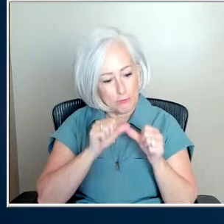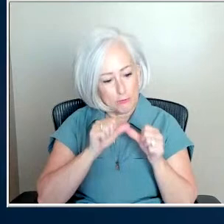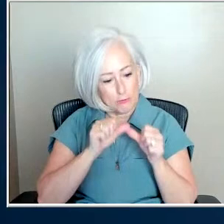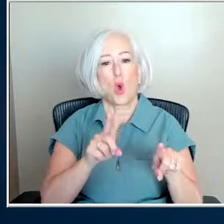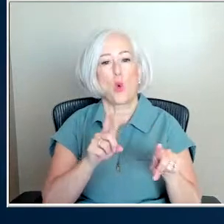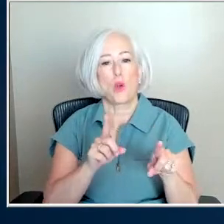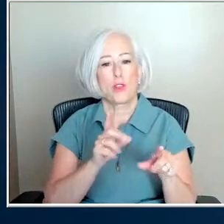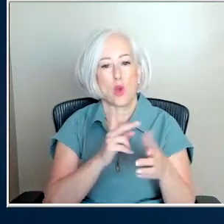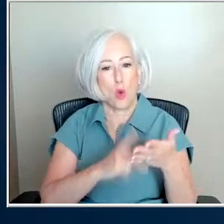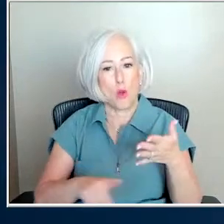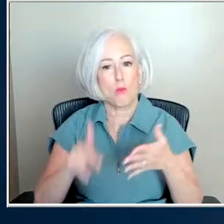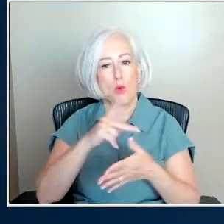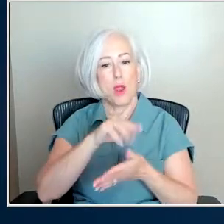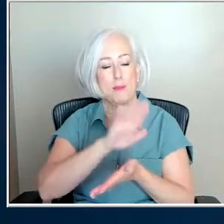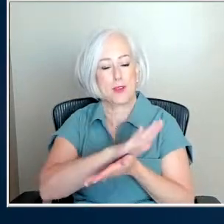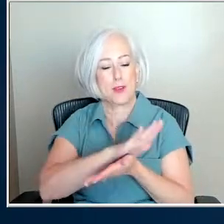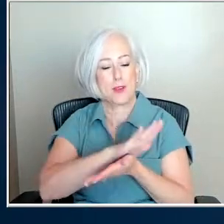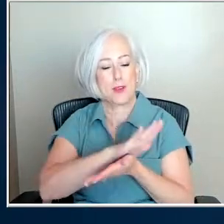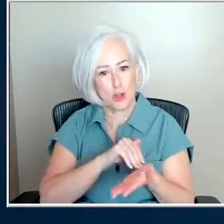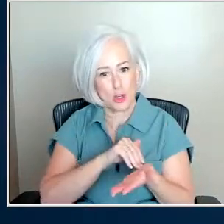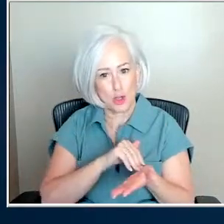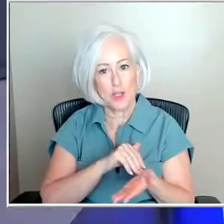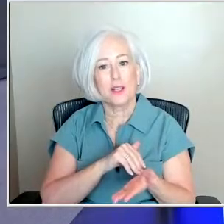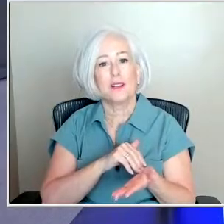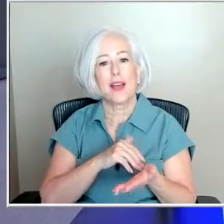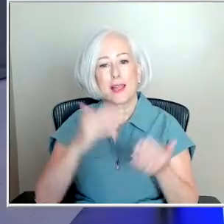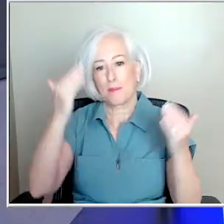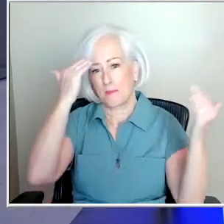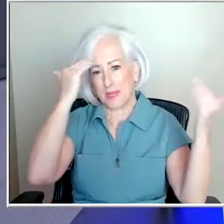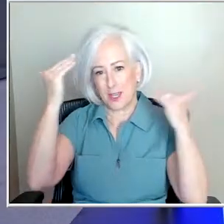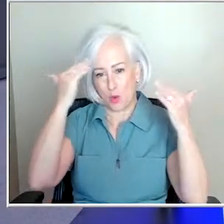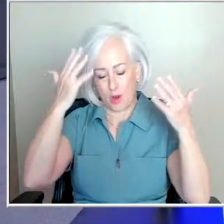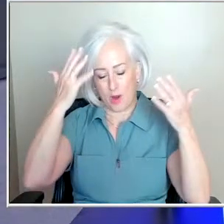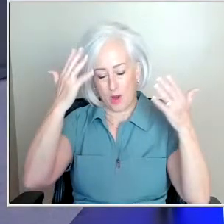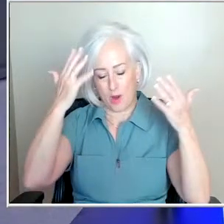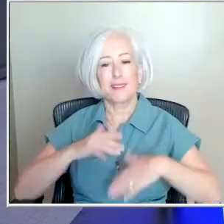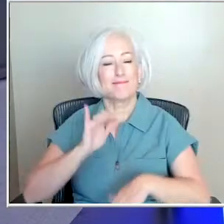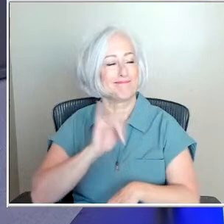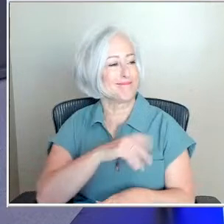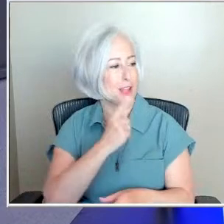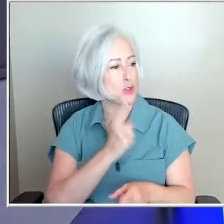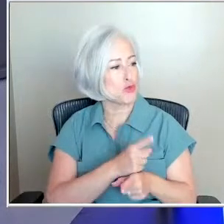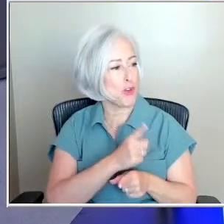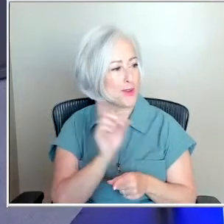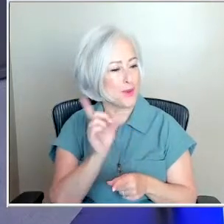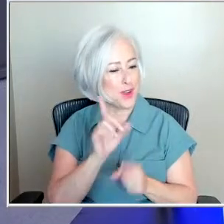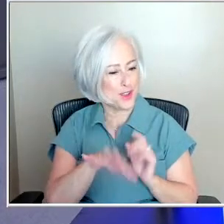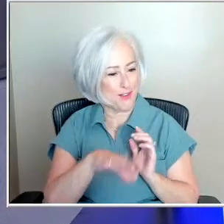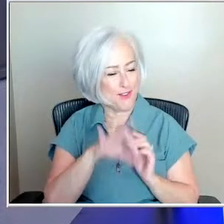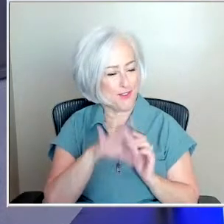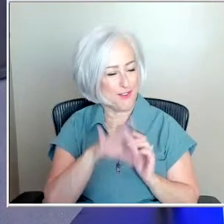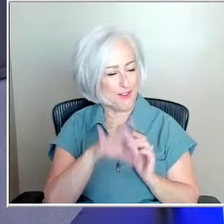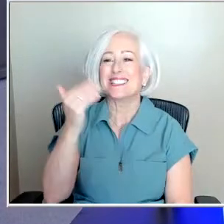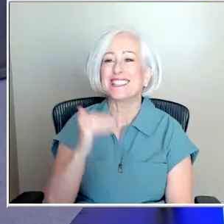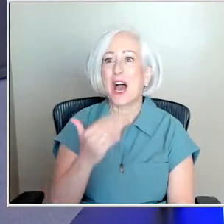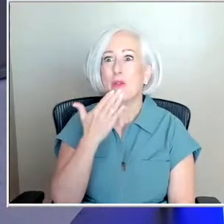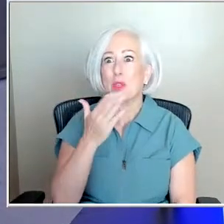you always have to be aware. Self-awareness is very important. Absolutely, that's where you find out what you got. So I want to get to the good part